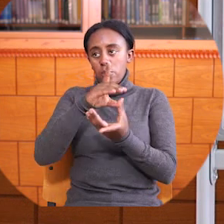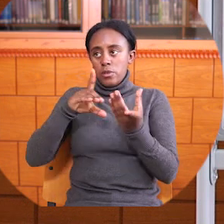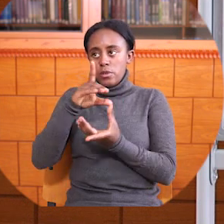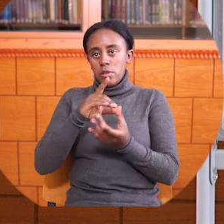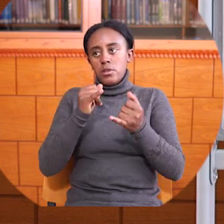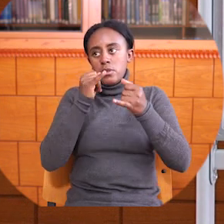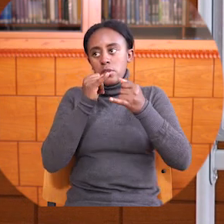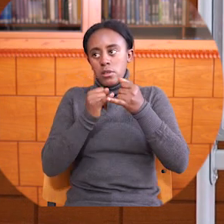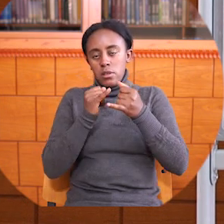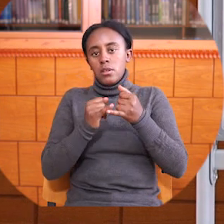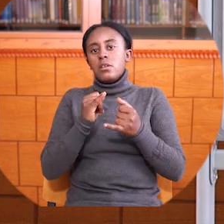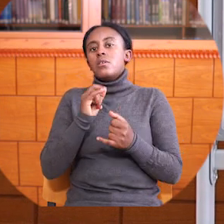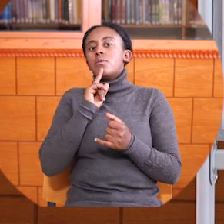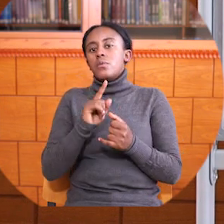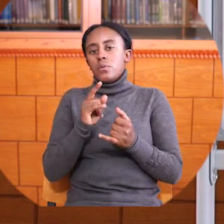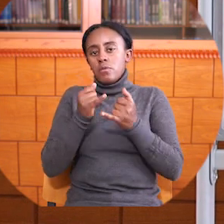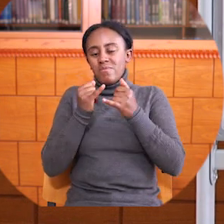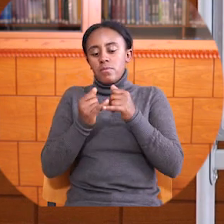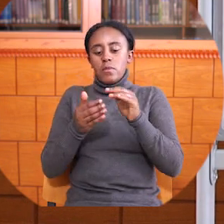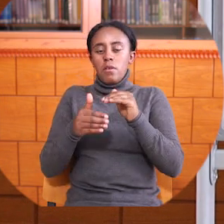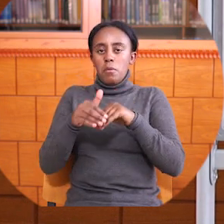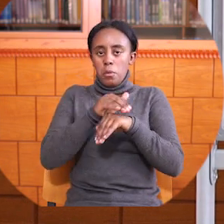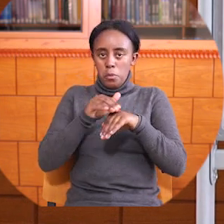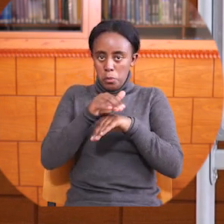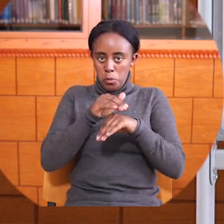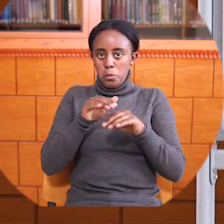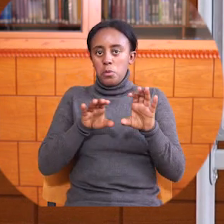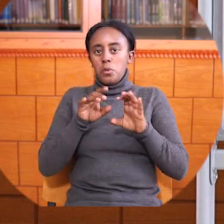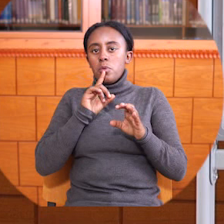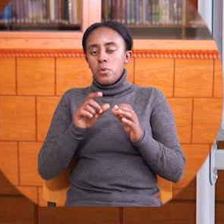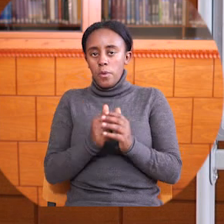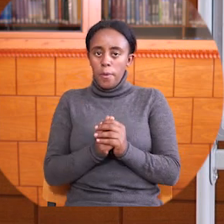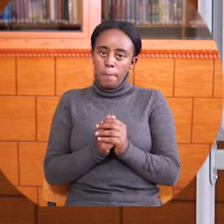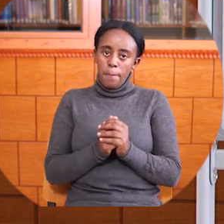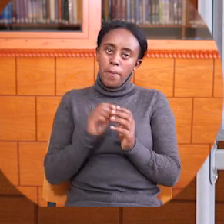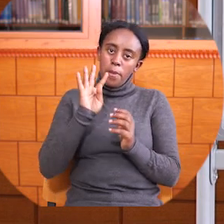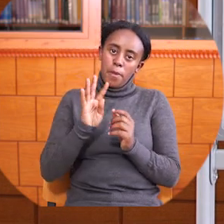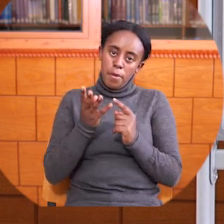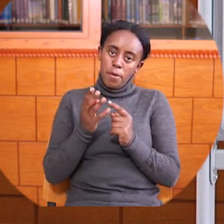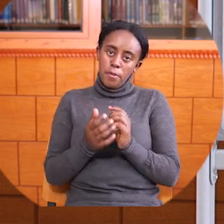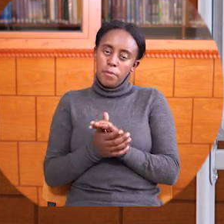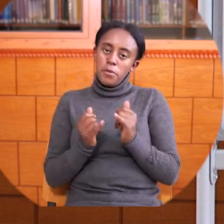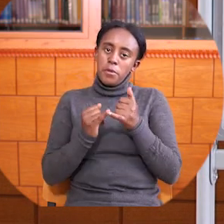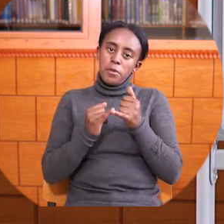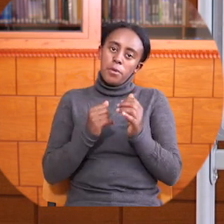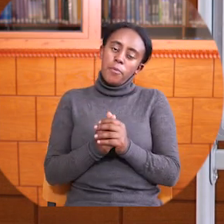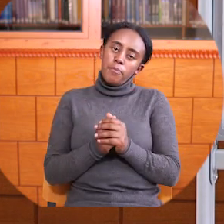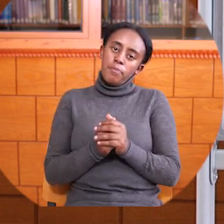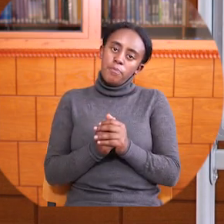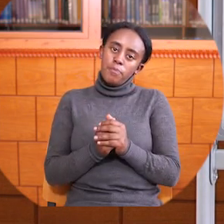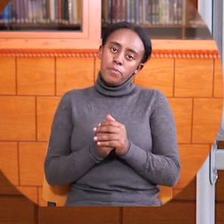the last one is the outer coverage of a root tip, which is called root cap. Root cap